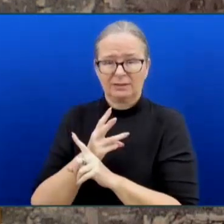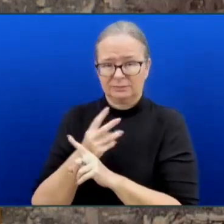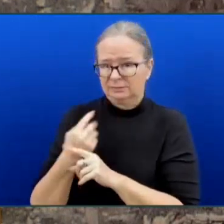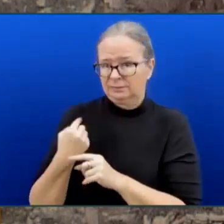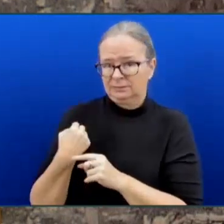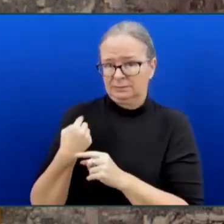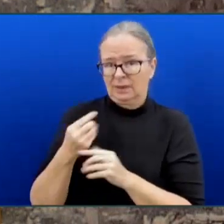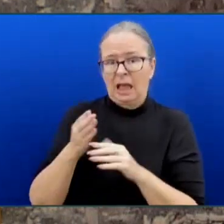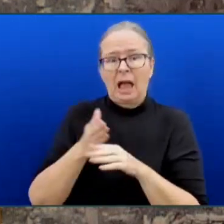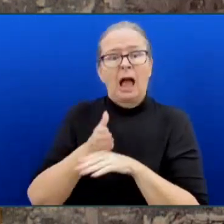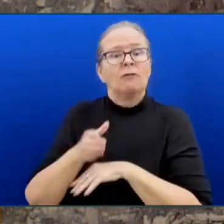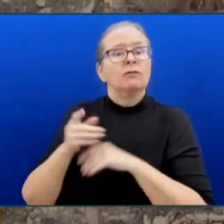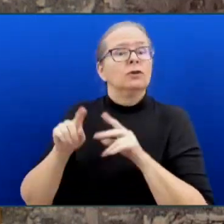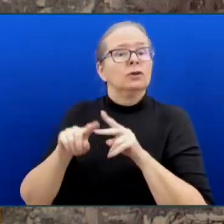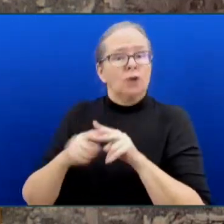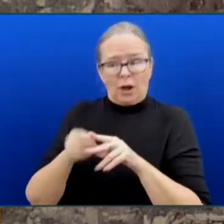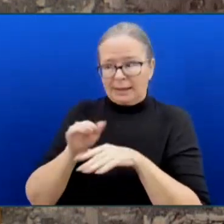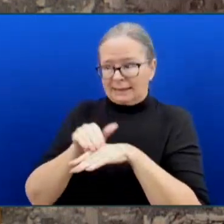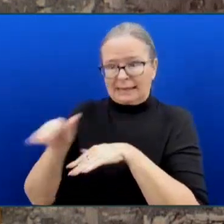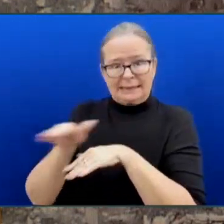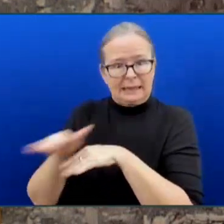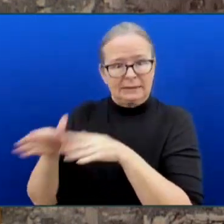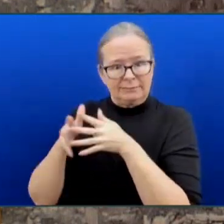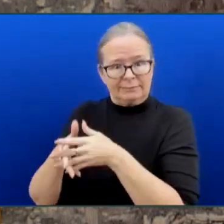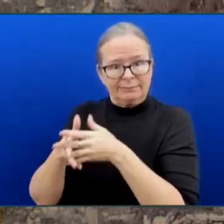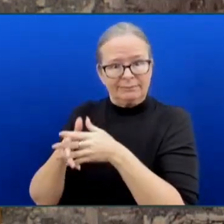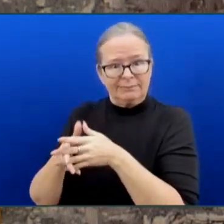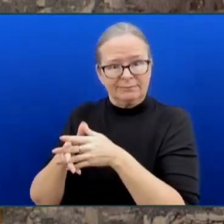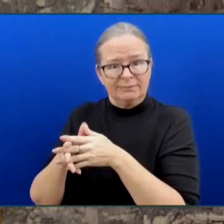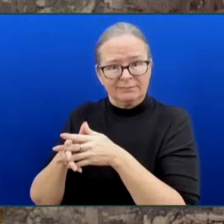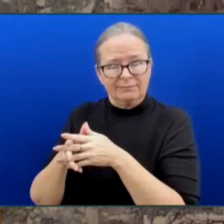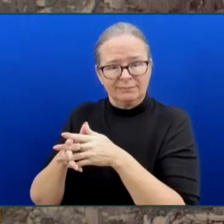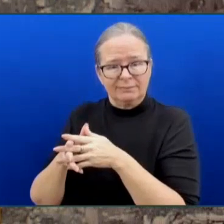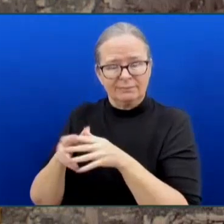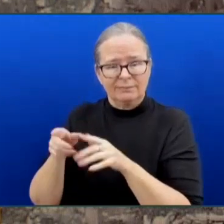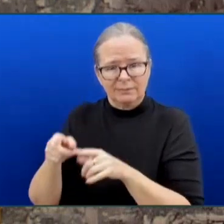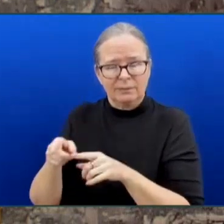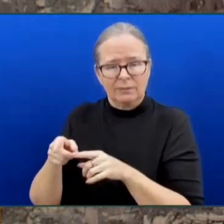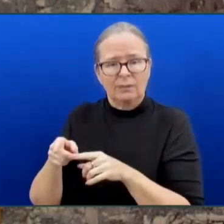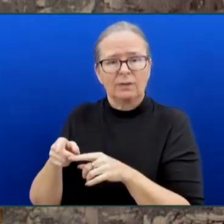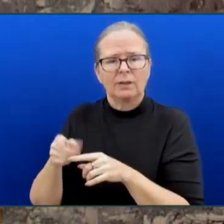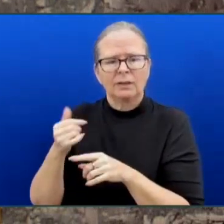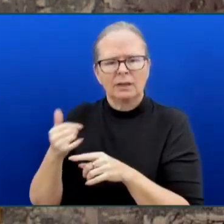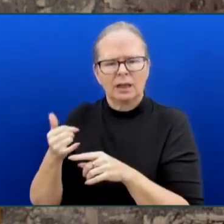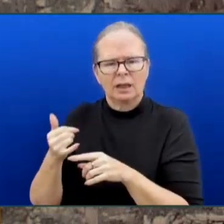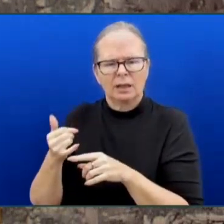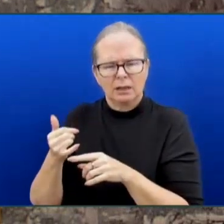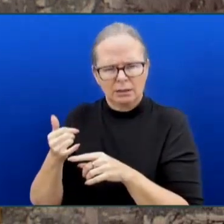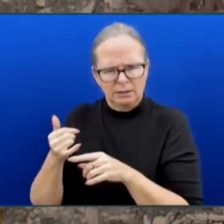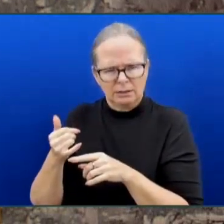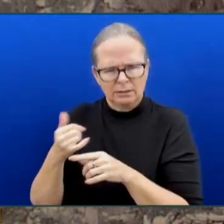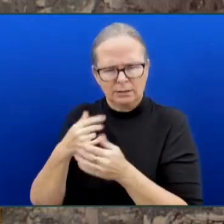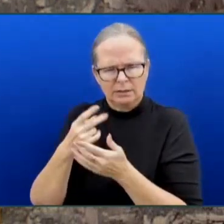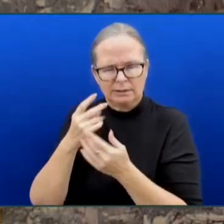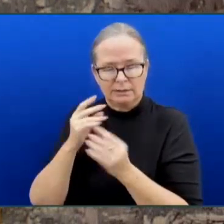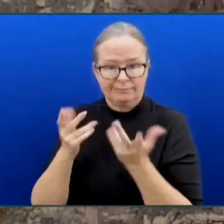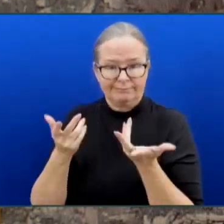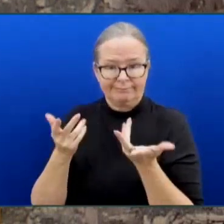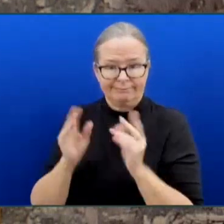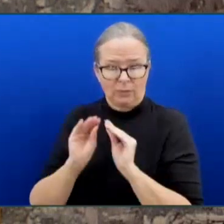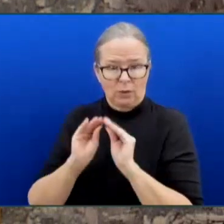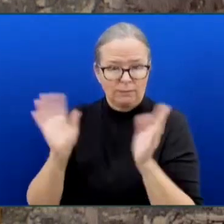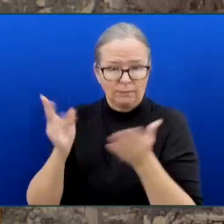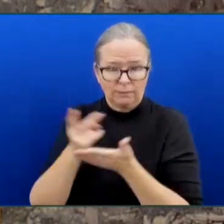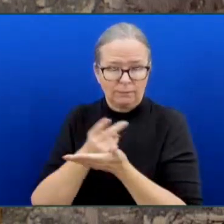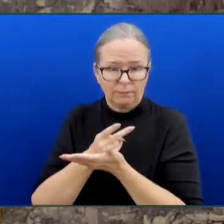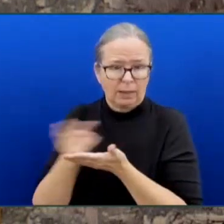patients to the U.S., we're now seeing it's a glaring failure, resulting in less than a quarter of those that it was supposed to help